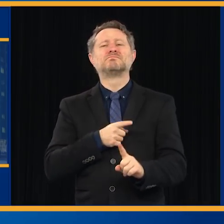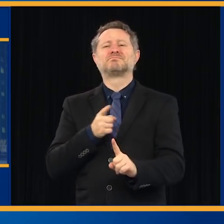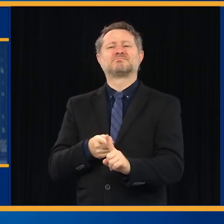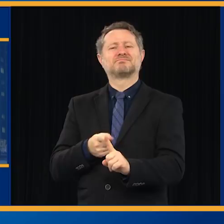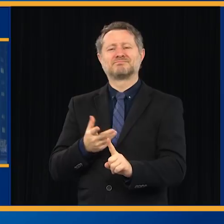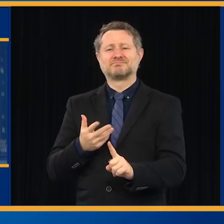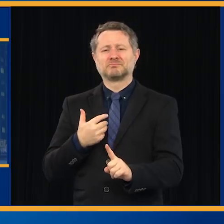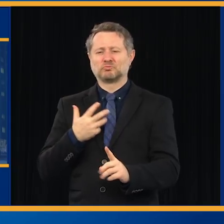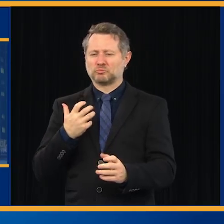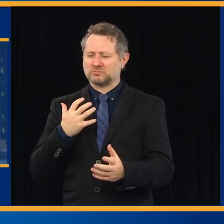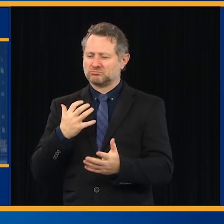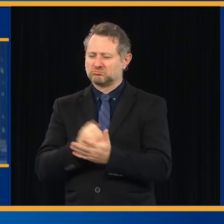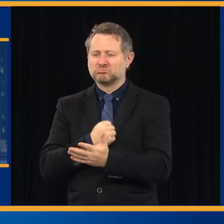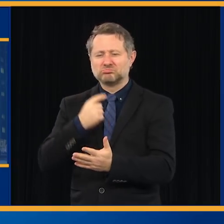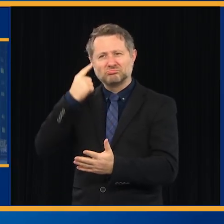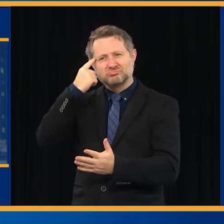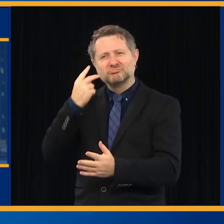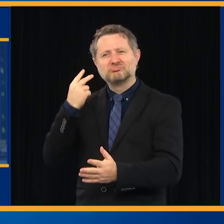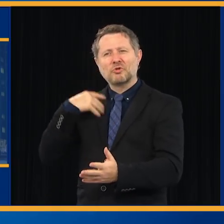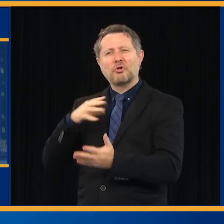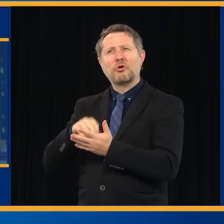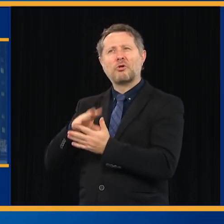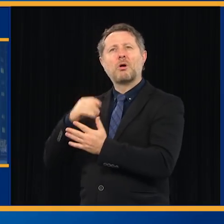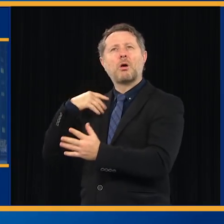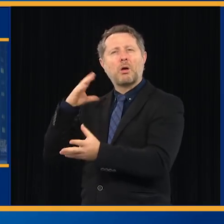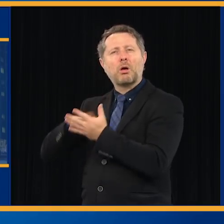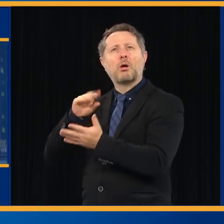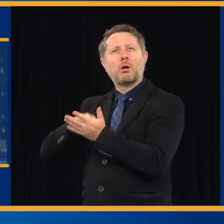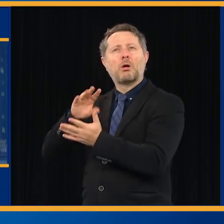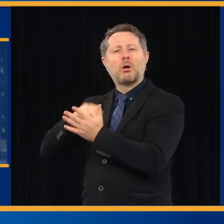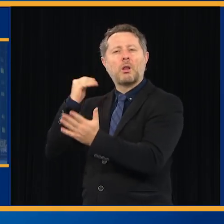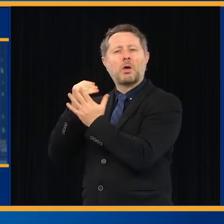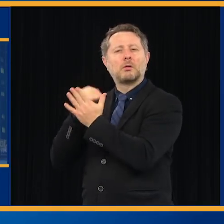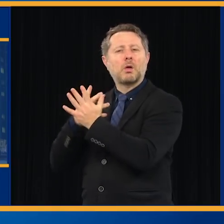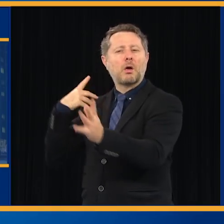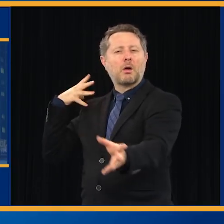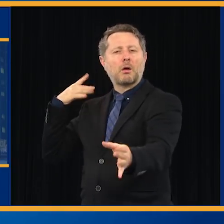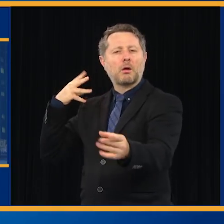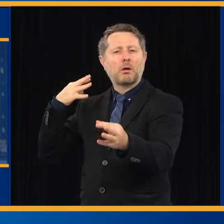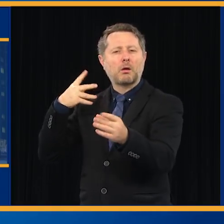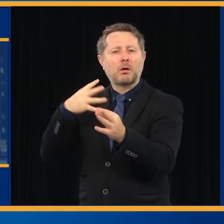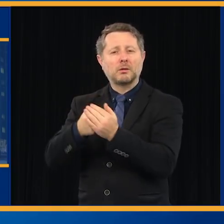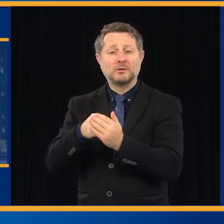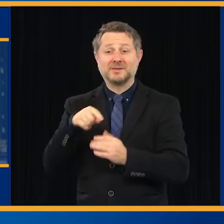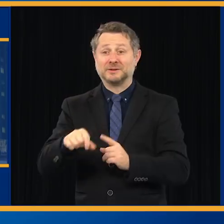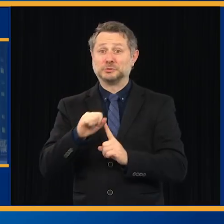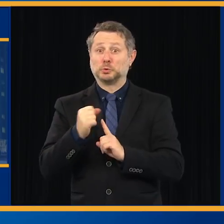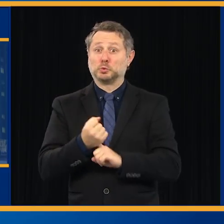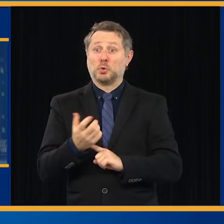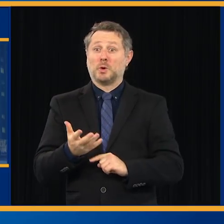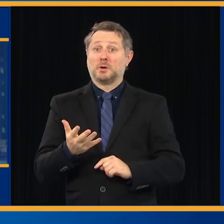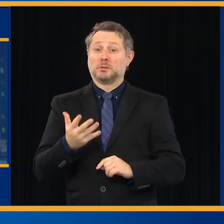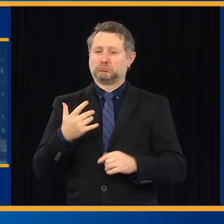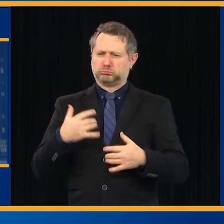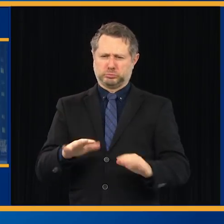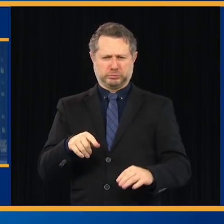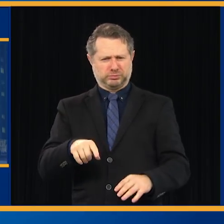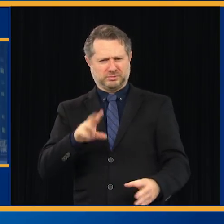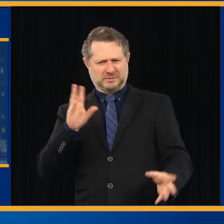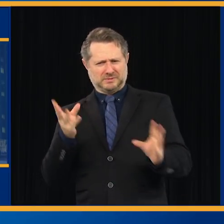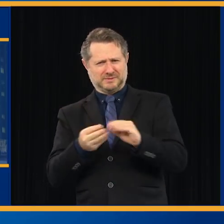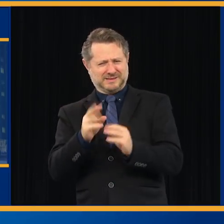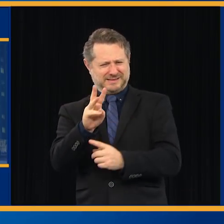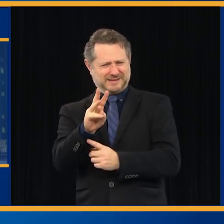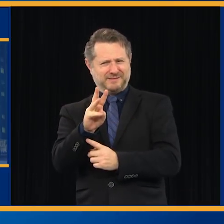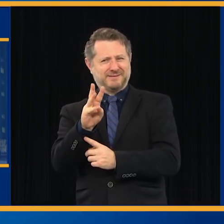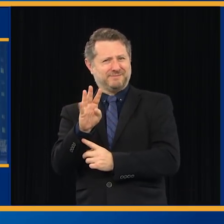and learn the lessons of what we've been going through. This has been unprecedented, what we've been doing for the past 64 days.